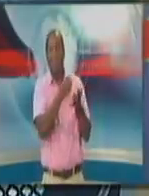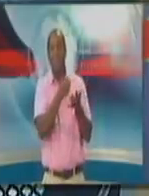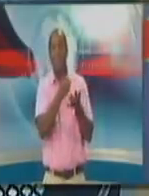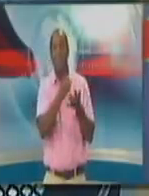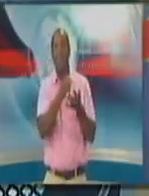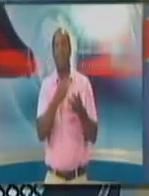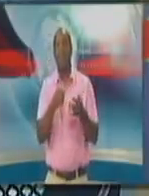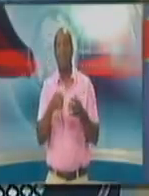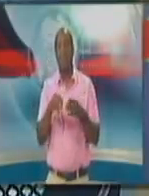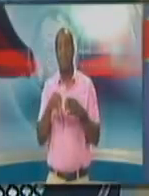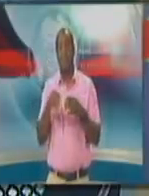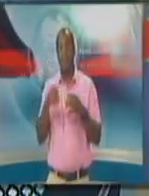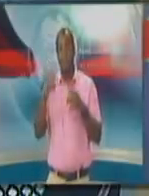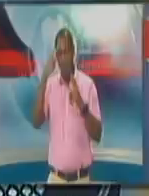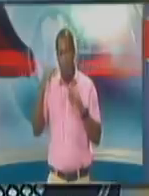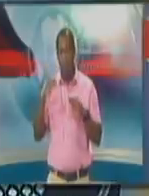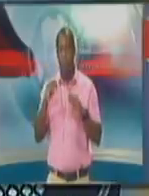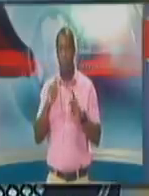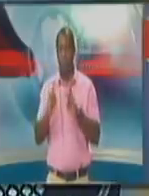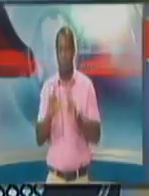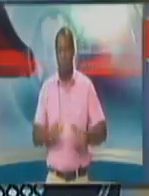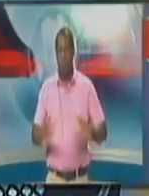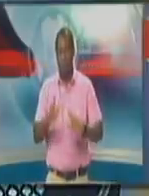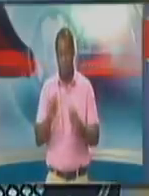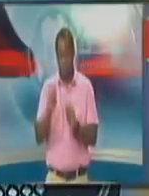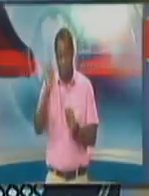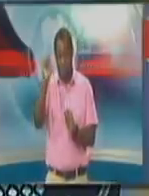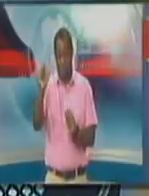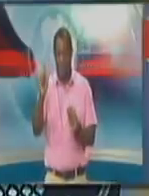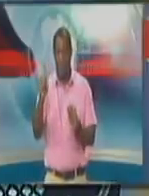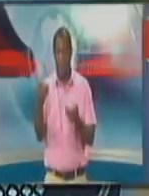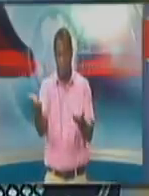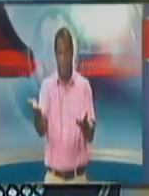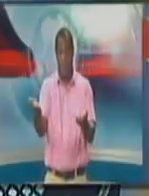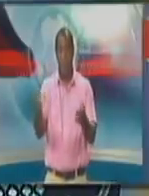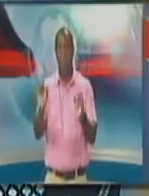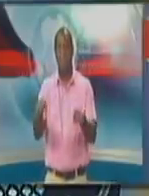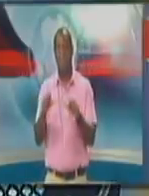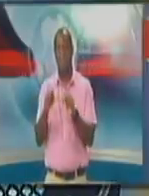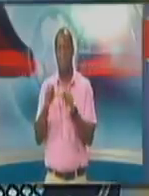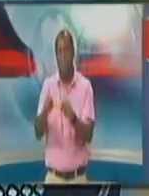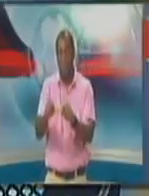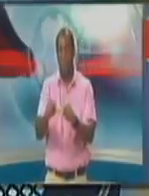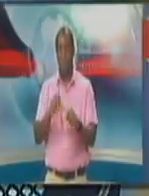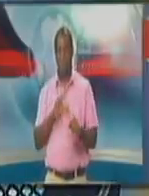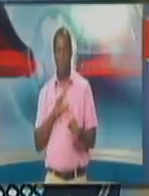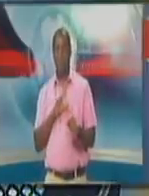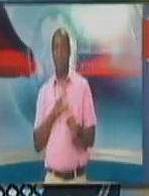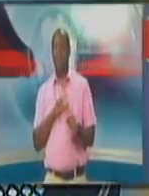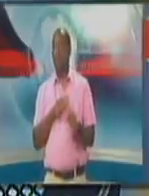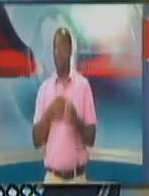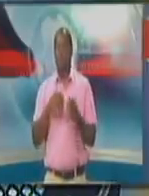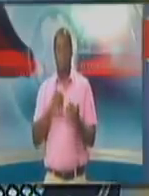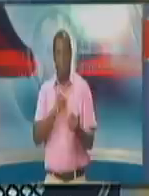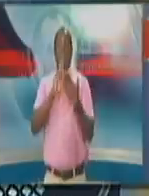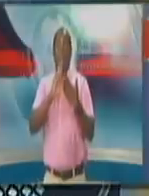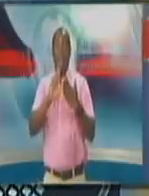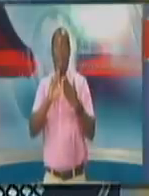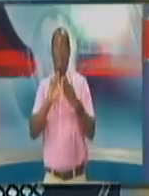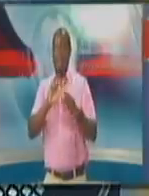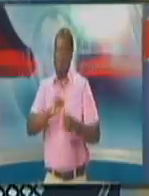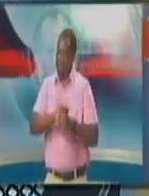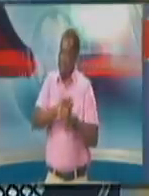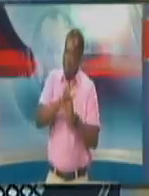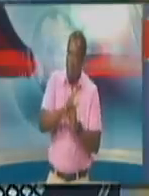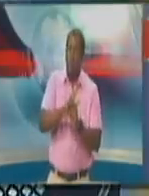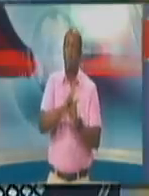and we continue to go one day at a time, moving forward in a positive direction, knowing that we can all survive this and